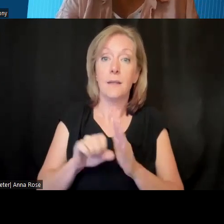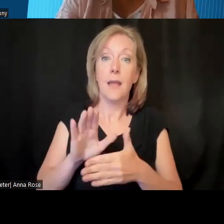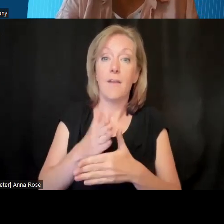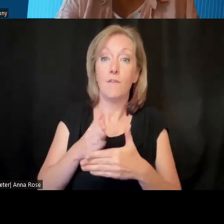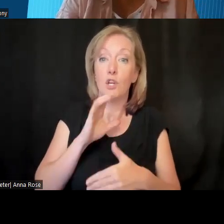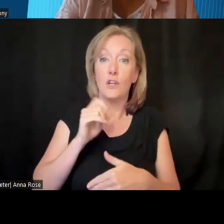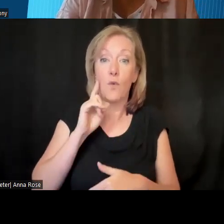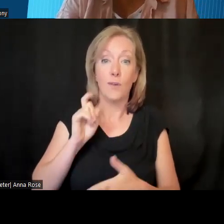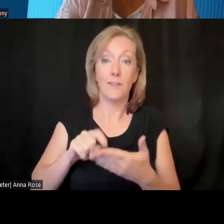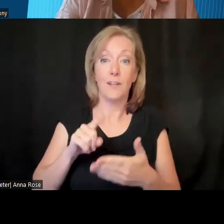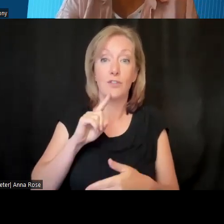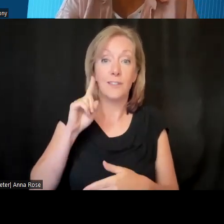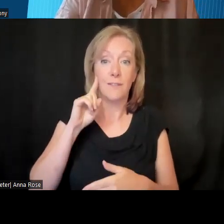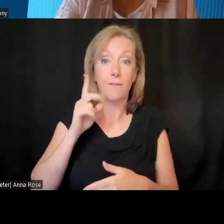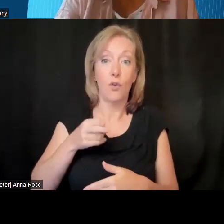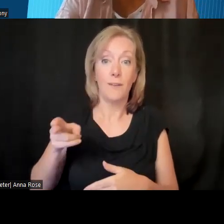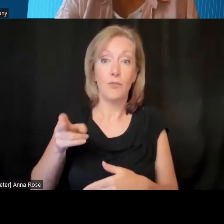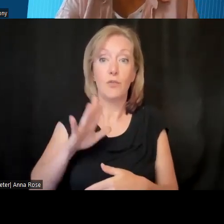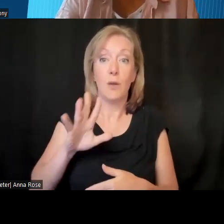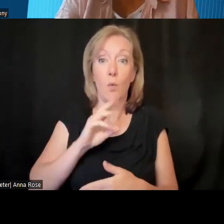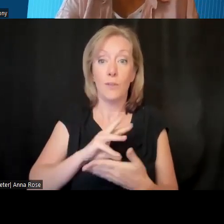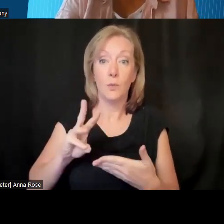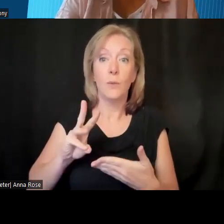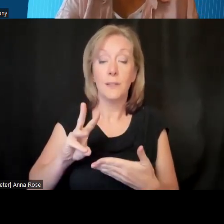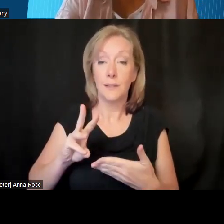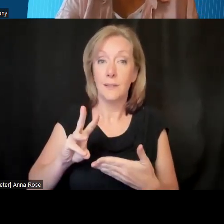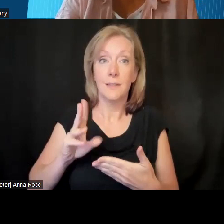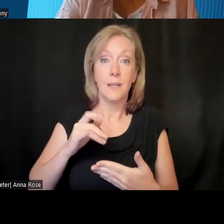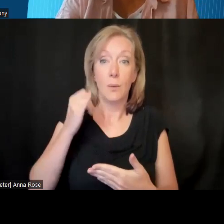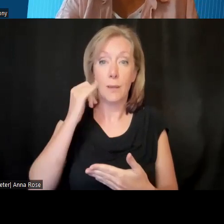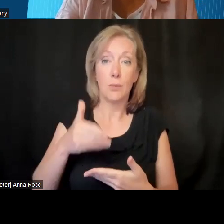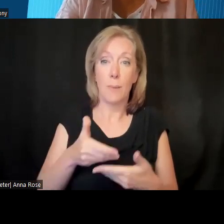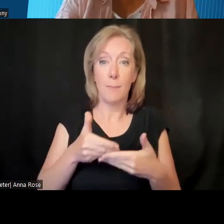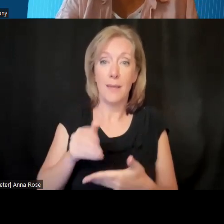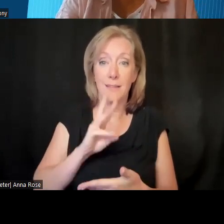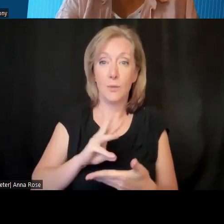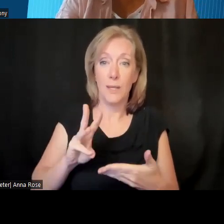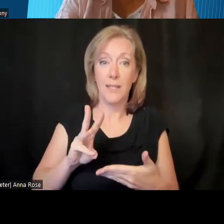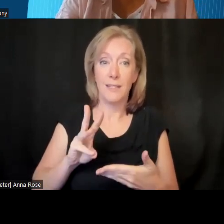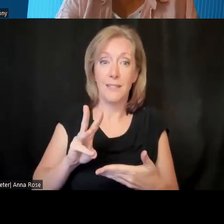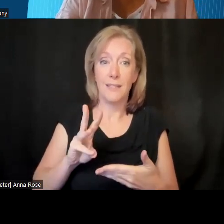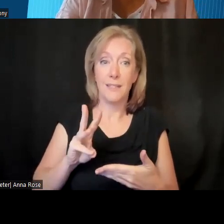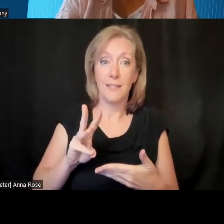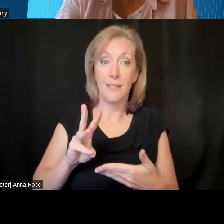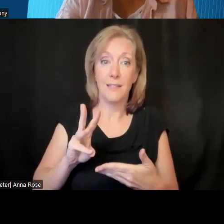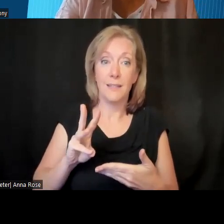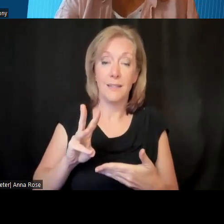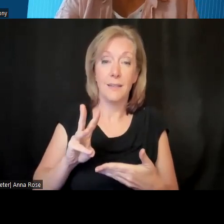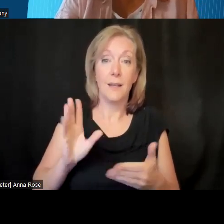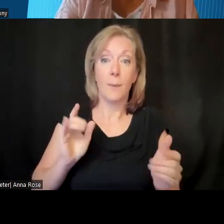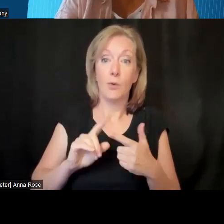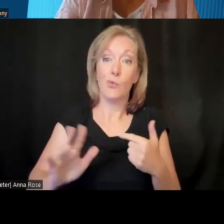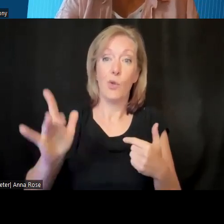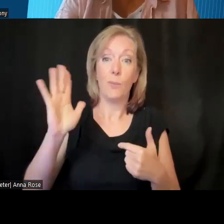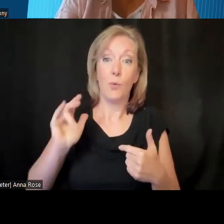at this point is about 6 weeks. So you think about 6 weeks from a perspective of yesteryear, of about 3 years,